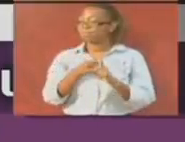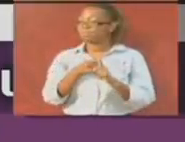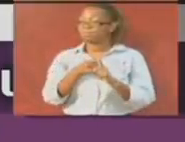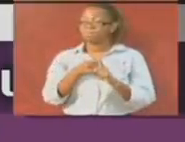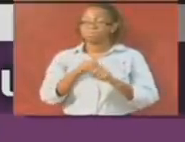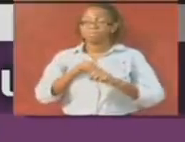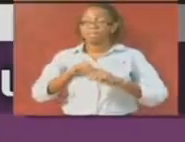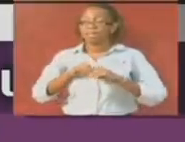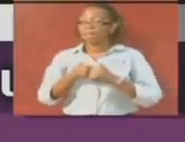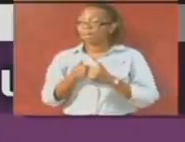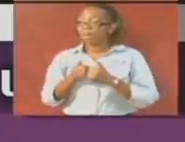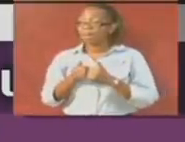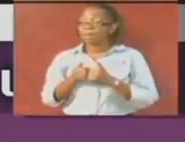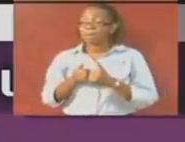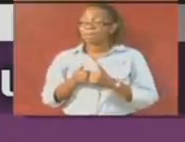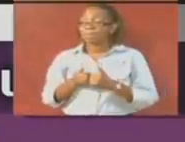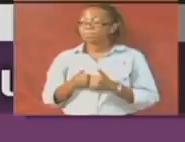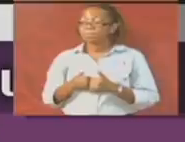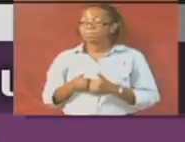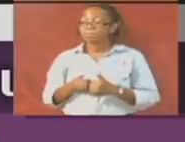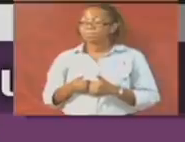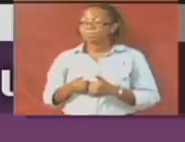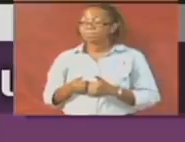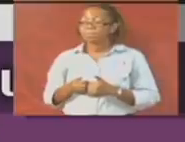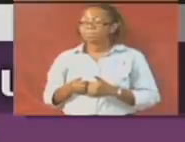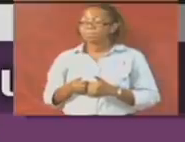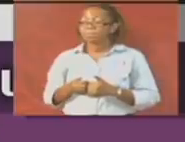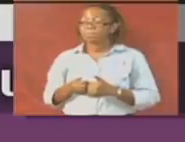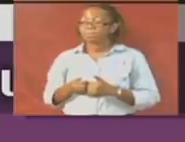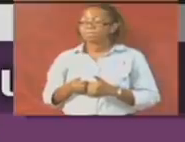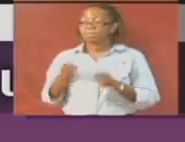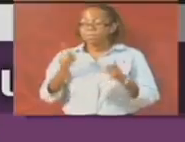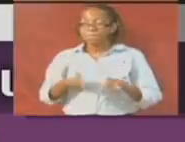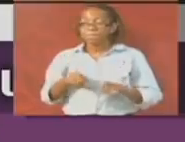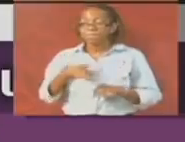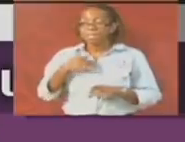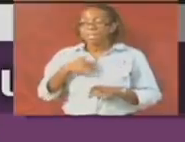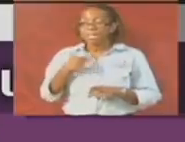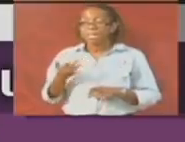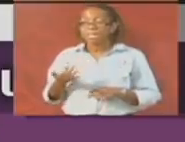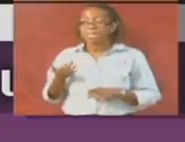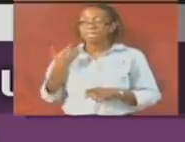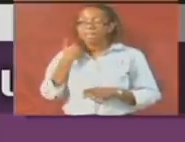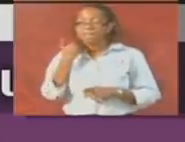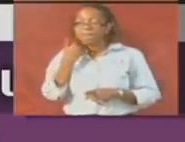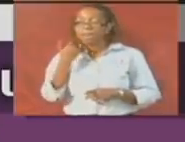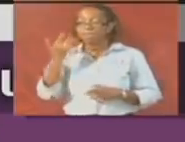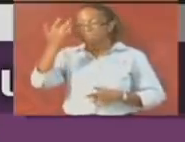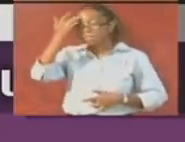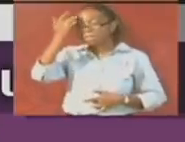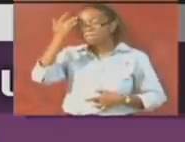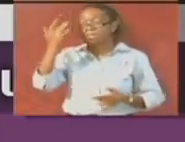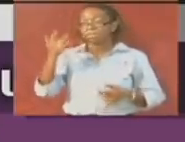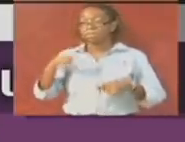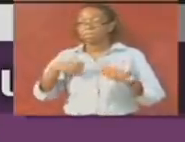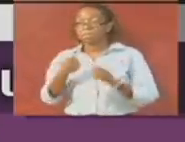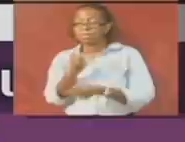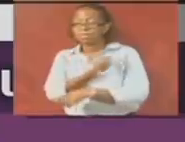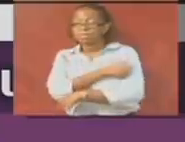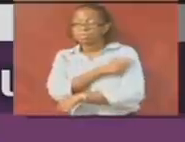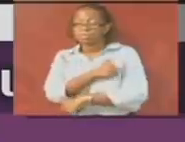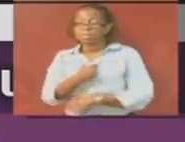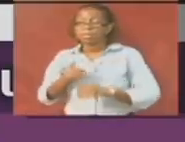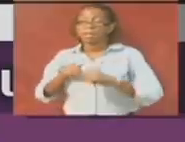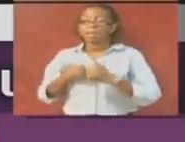having, well, that first case having now been discovered, going forward, are all positives now going to be sequenced to